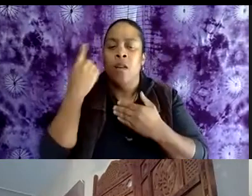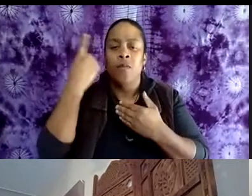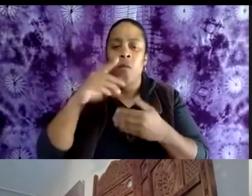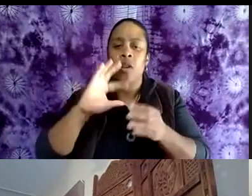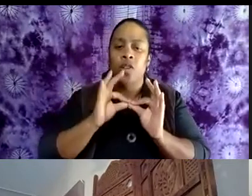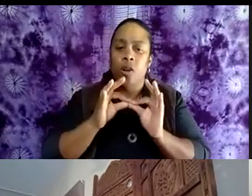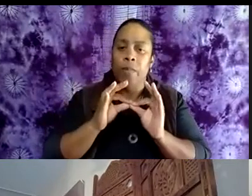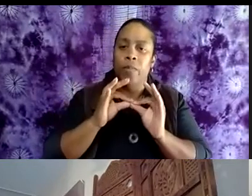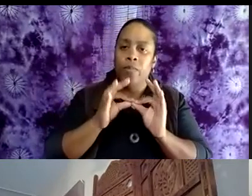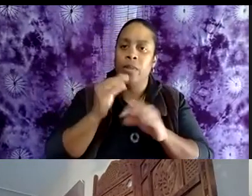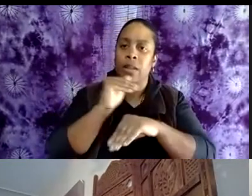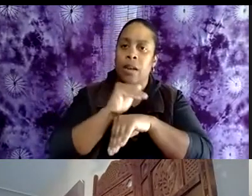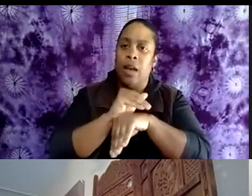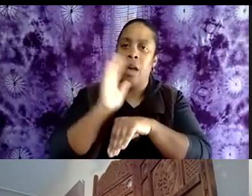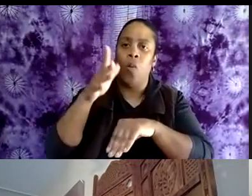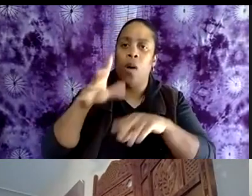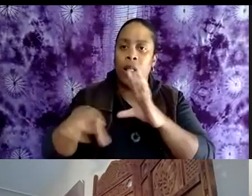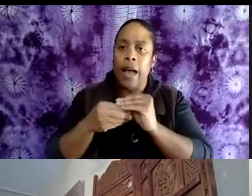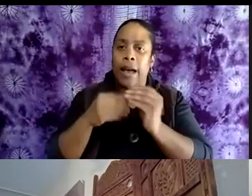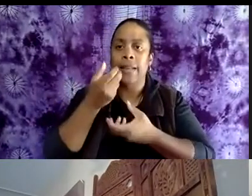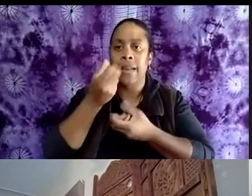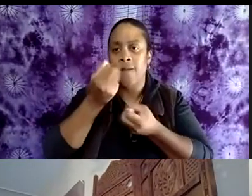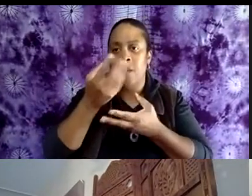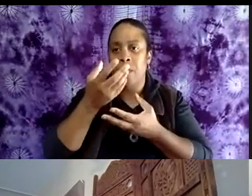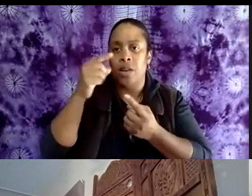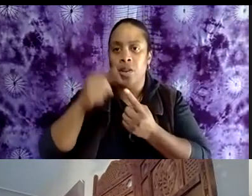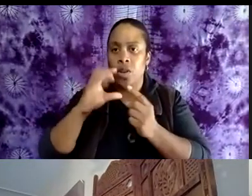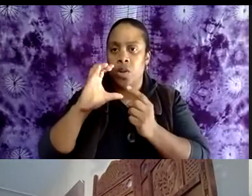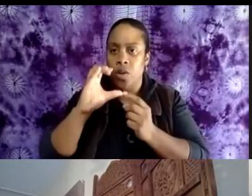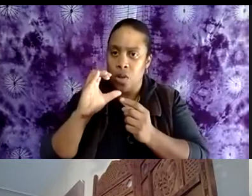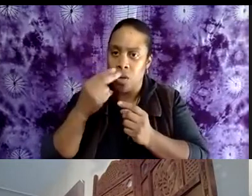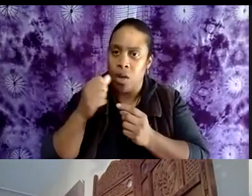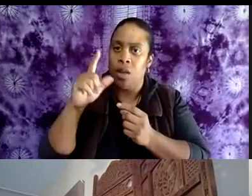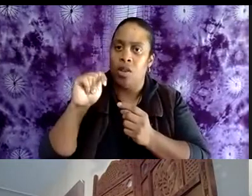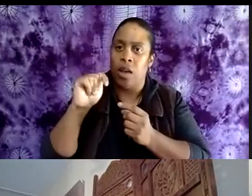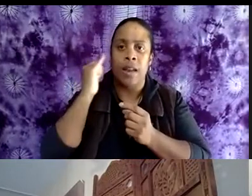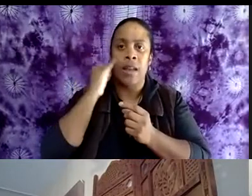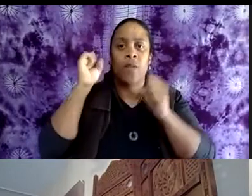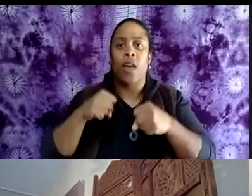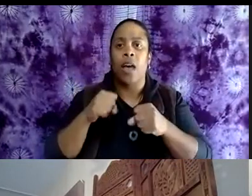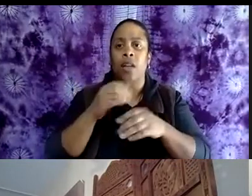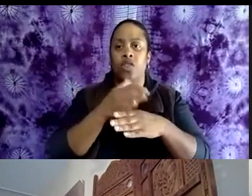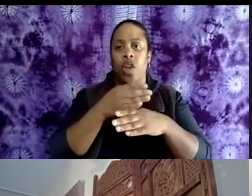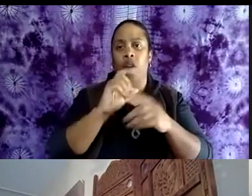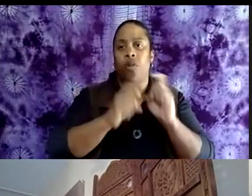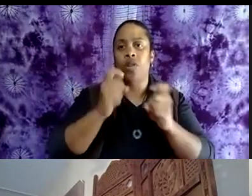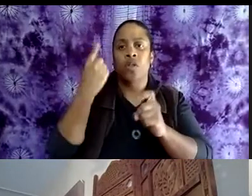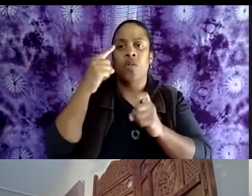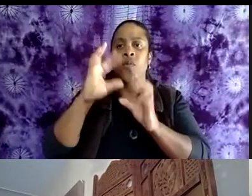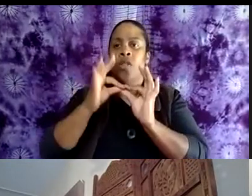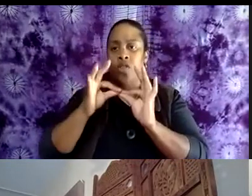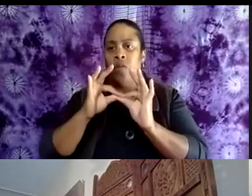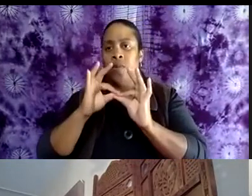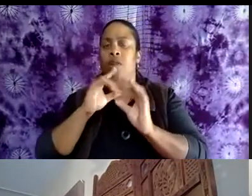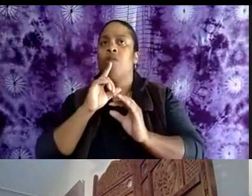tonight. And I'll put the information again in the chat. If you are able to share a donation tonight to support the interpreters being here, that's a great